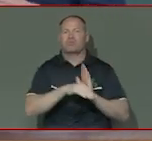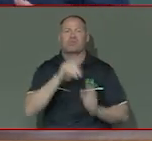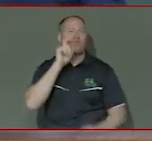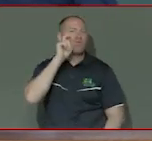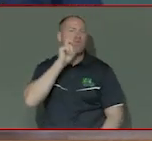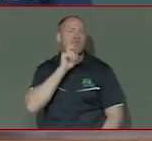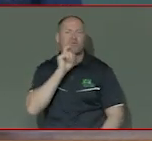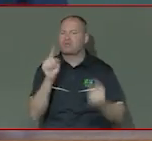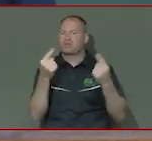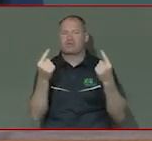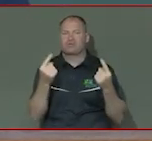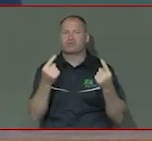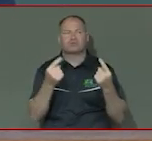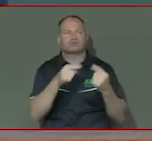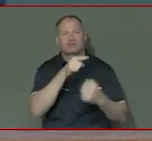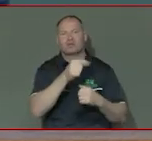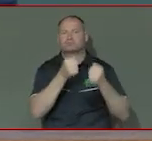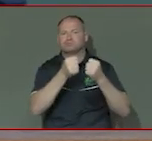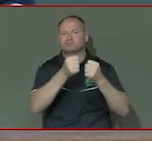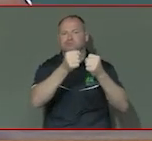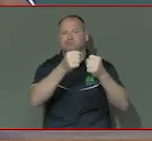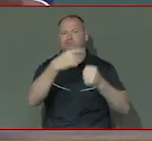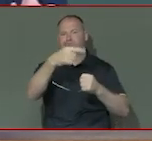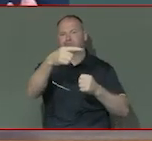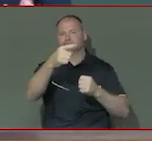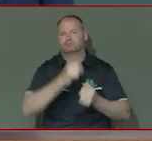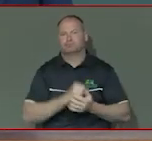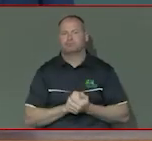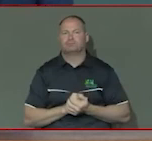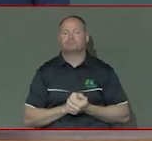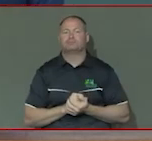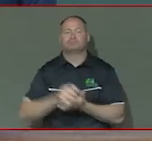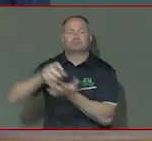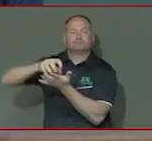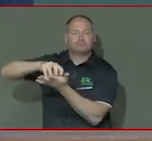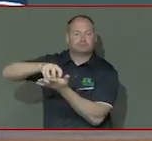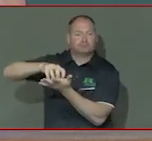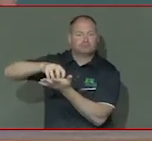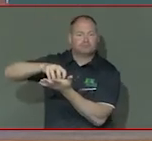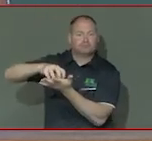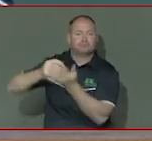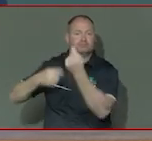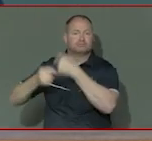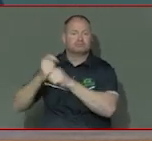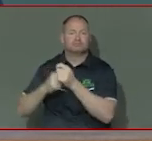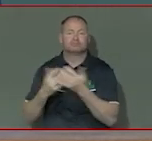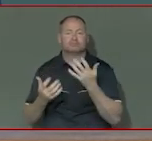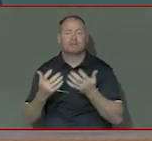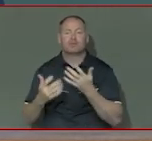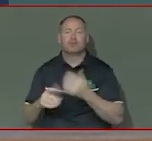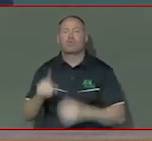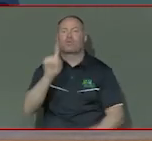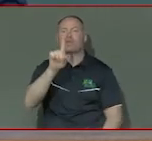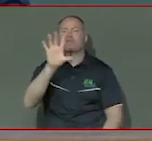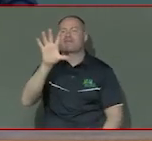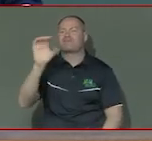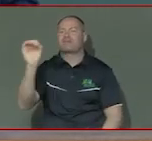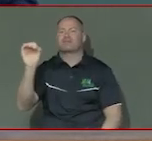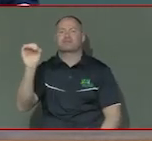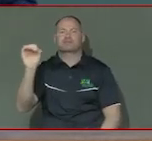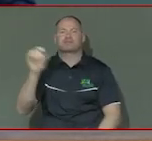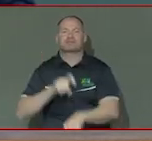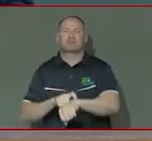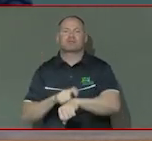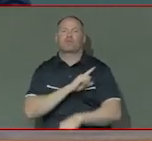will last forever. All right. So it all depends. A bakery, maybe 150 times a year, because they want to